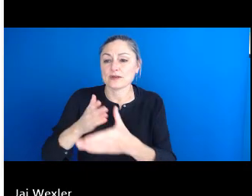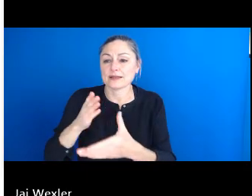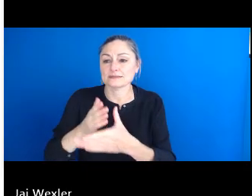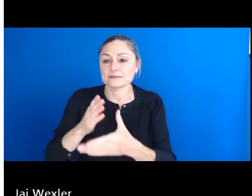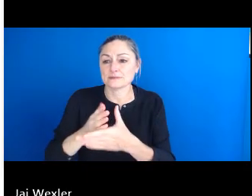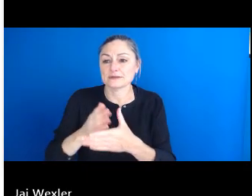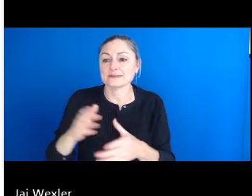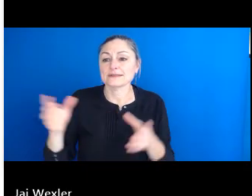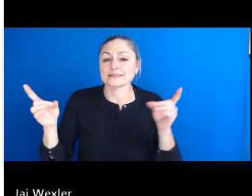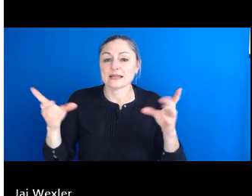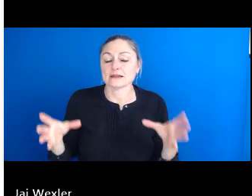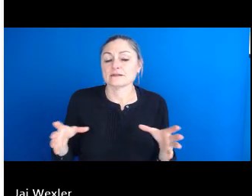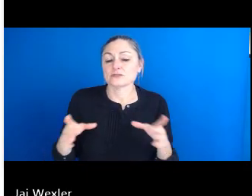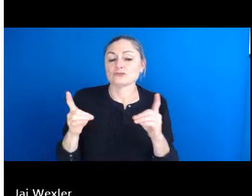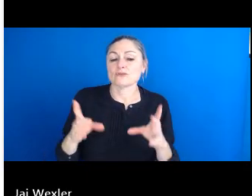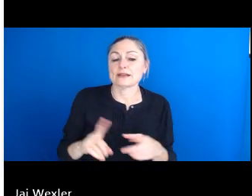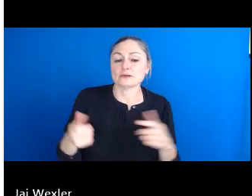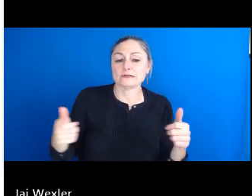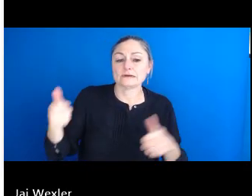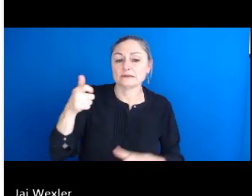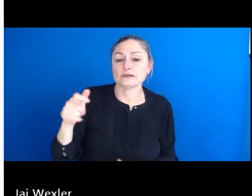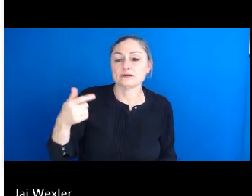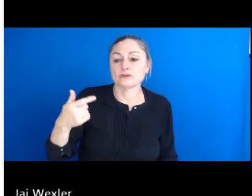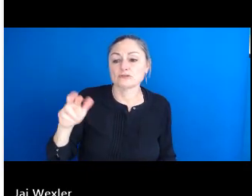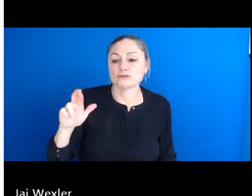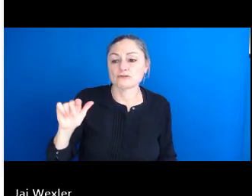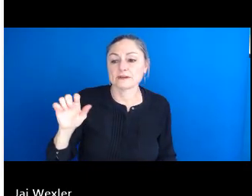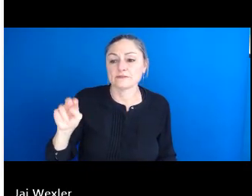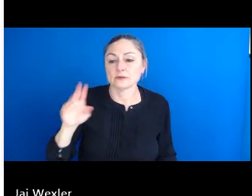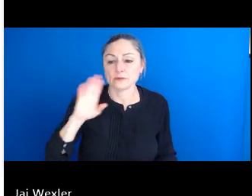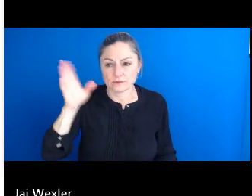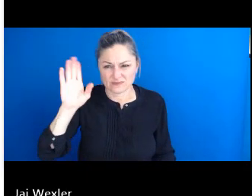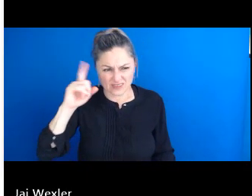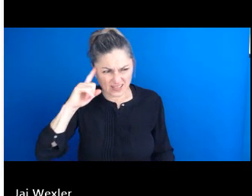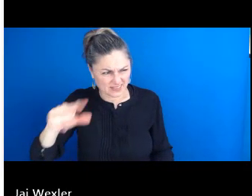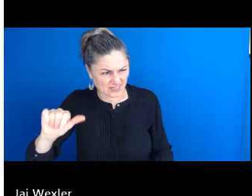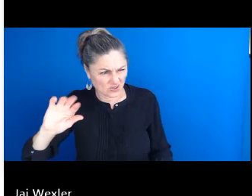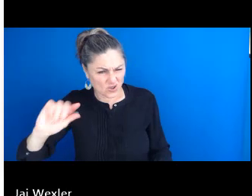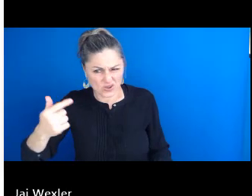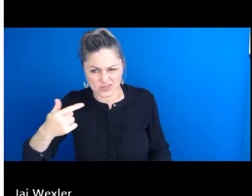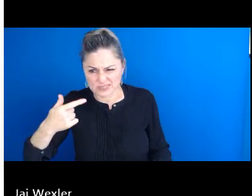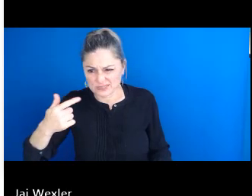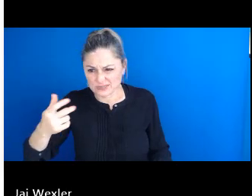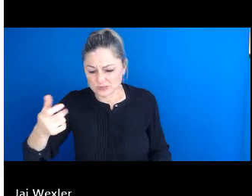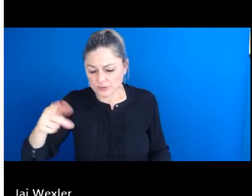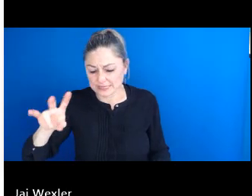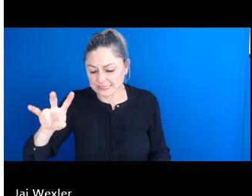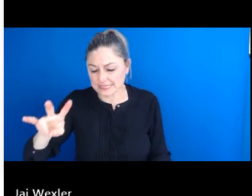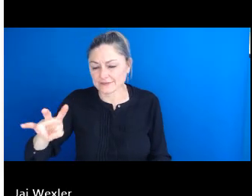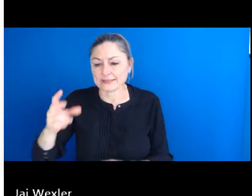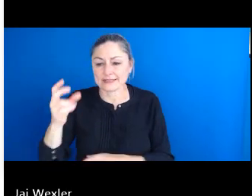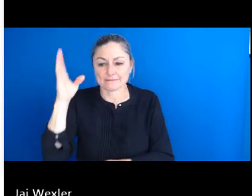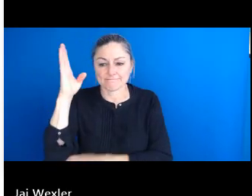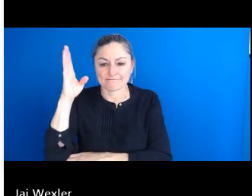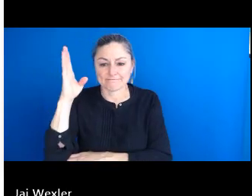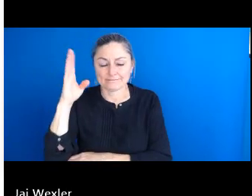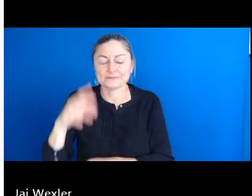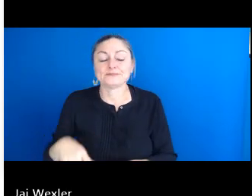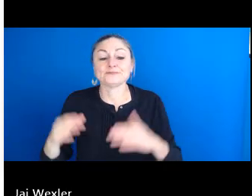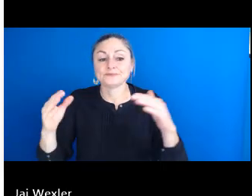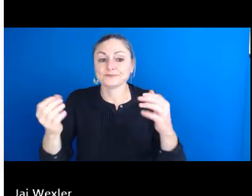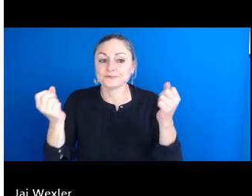Director Griffin. And that'll be happening at the end of August, I believe on the 27th at 12 p.m. We've got lots of written